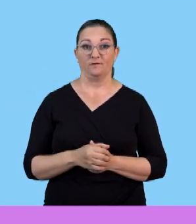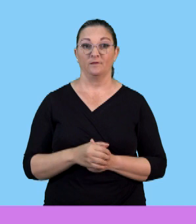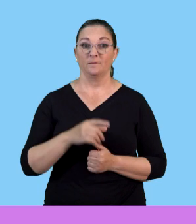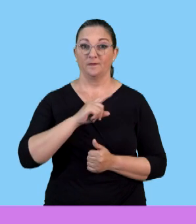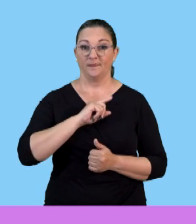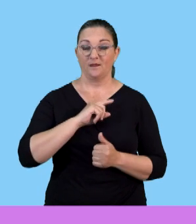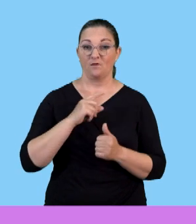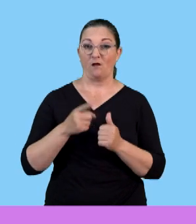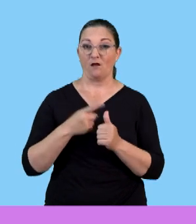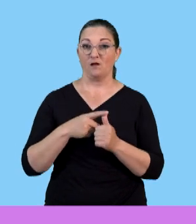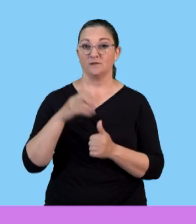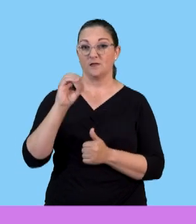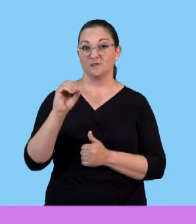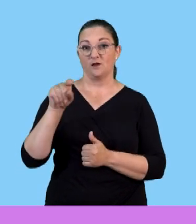is